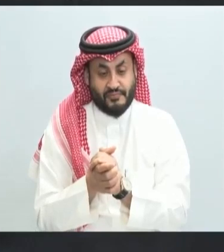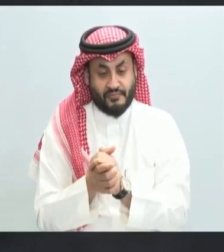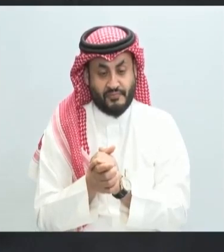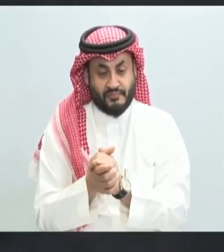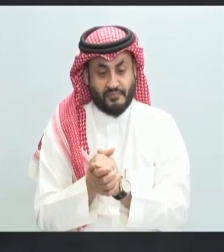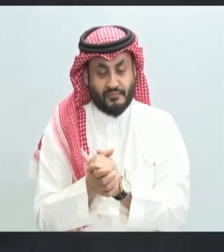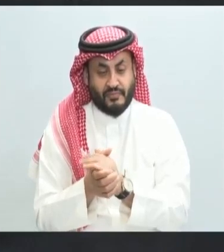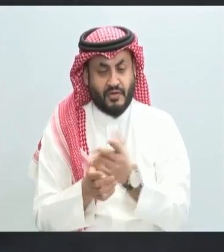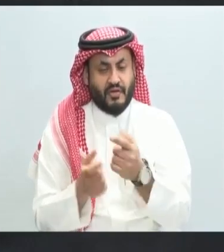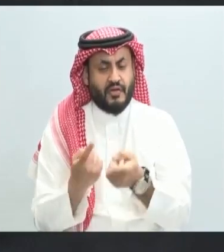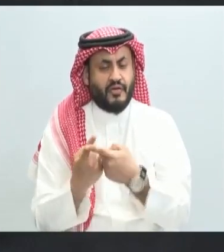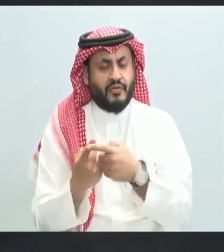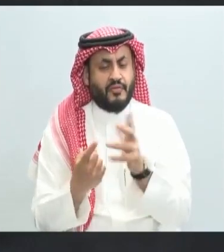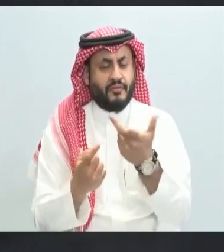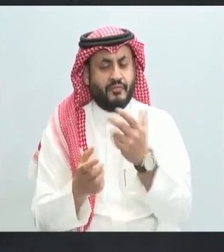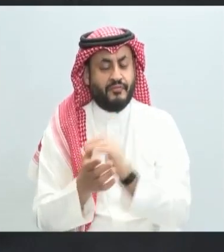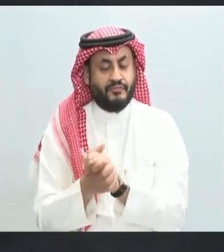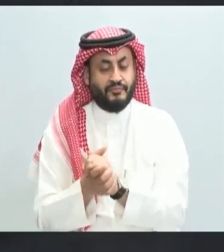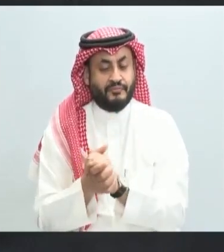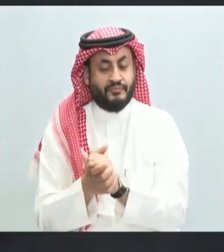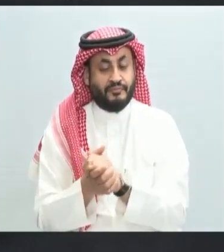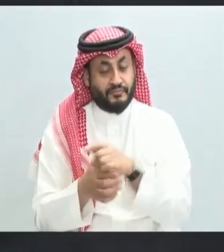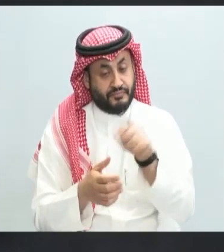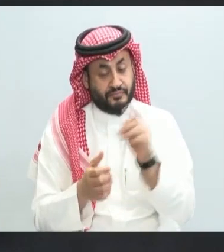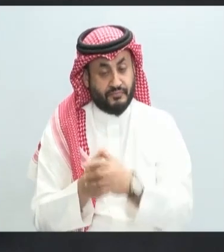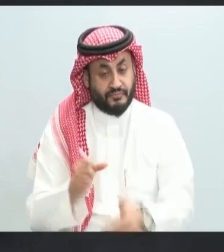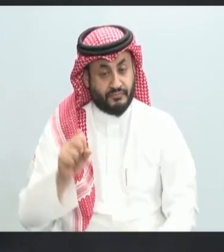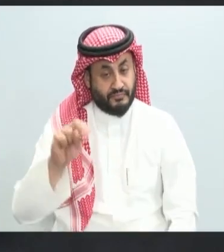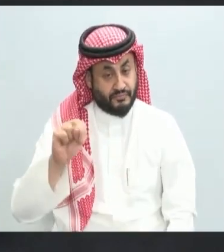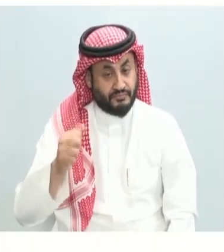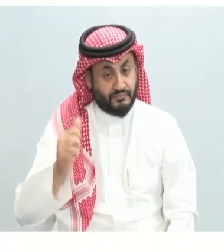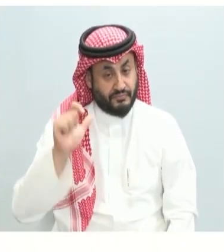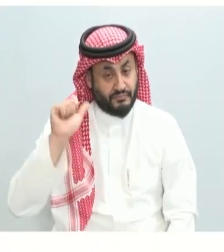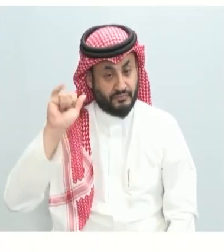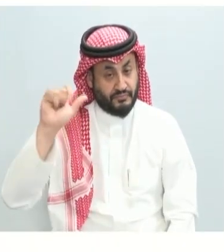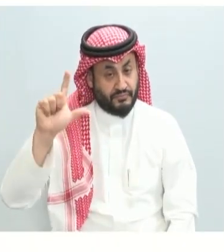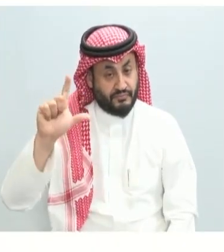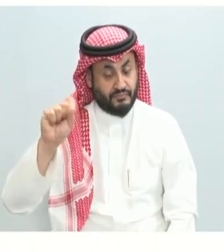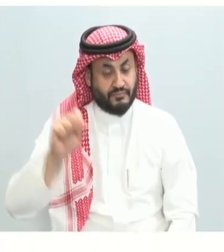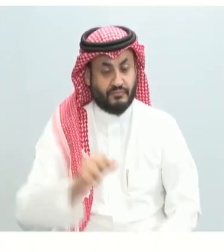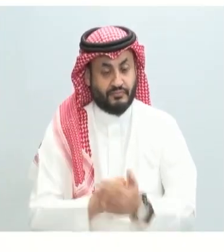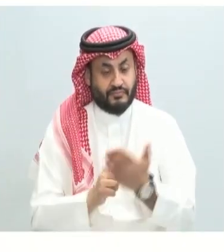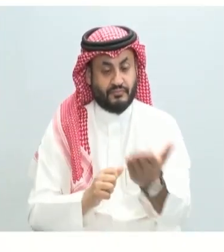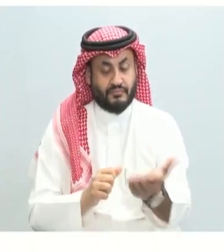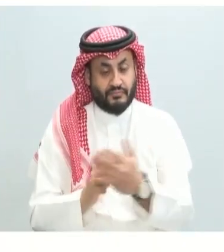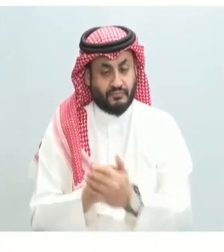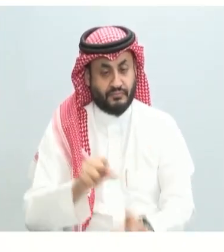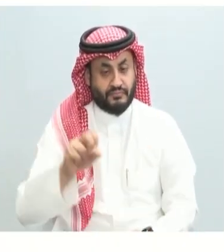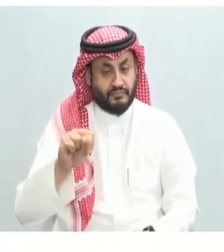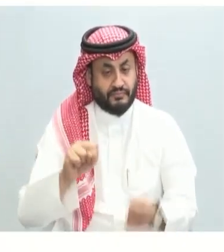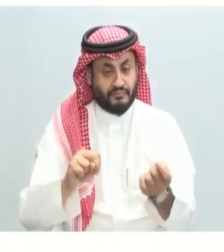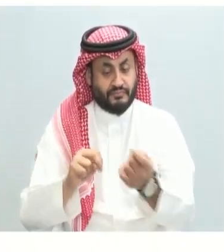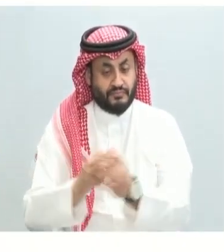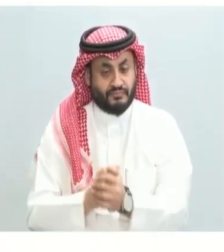what do you think the first word is? It is, of course, snails. Snails. Snails, and